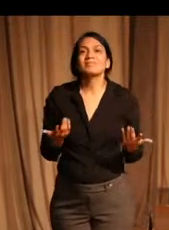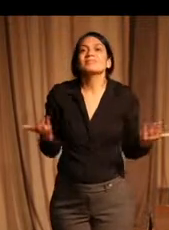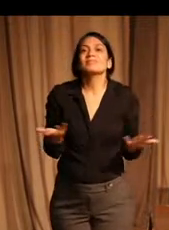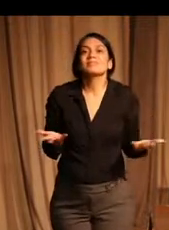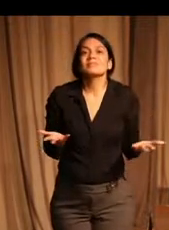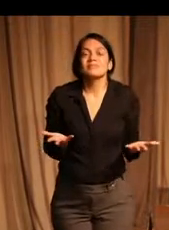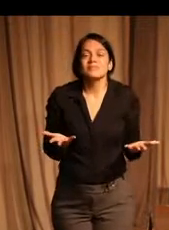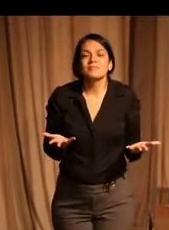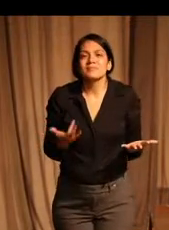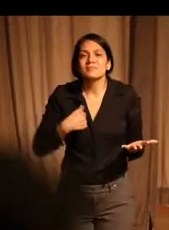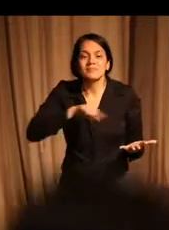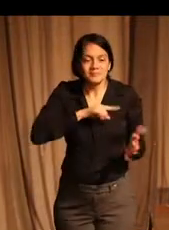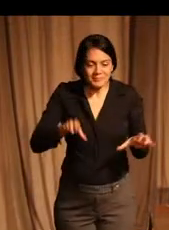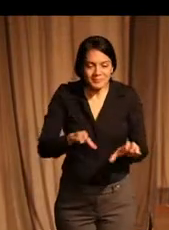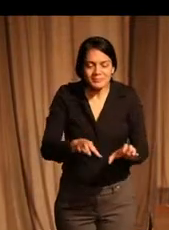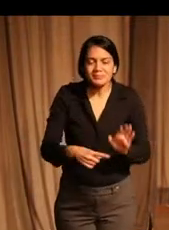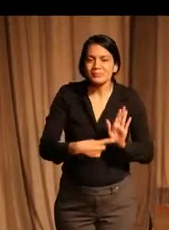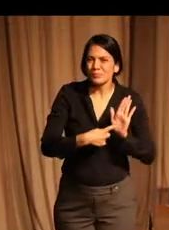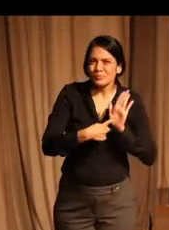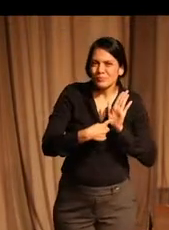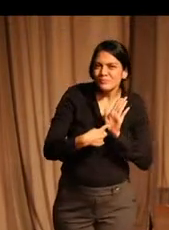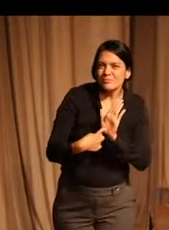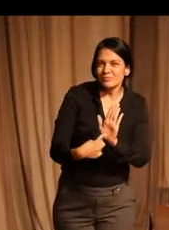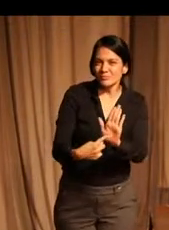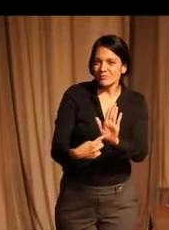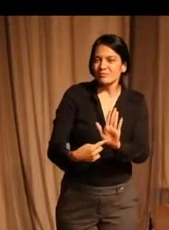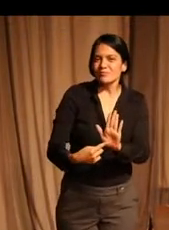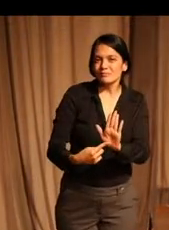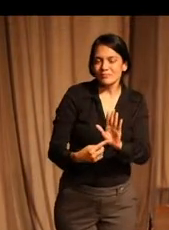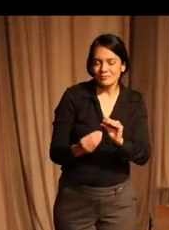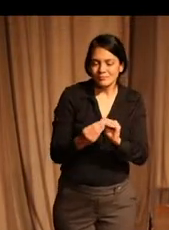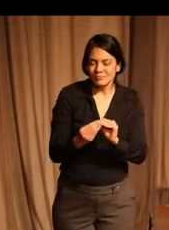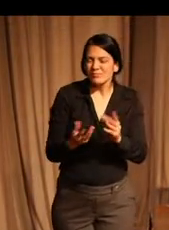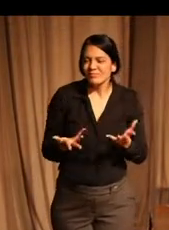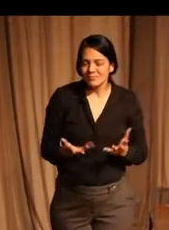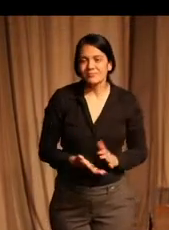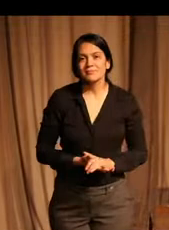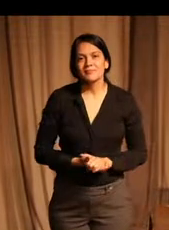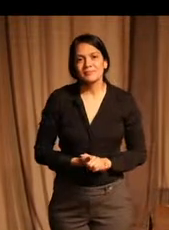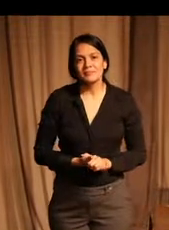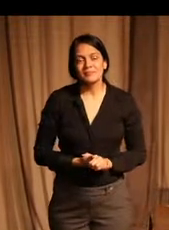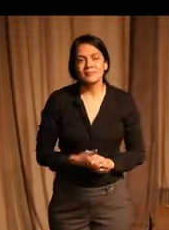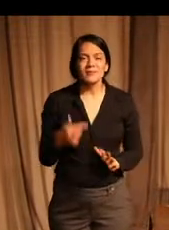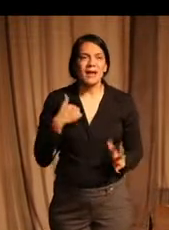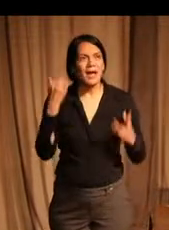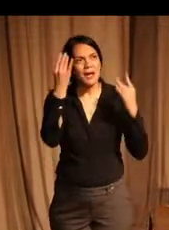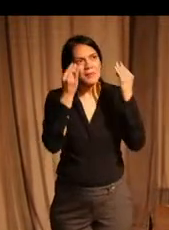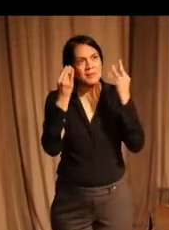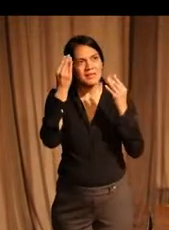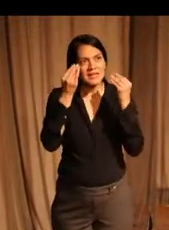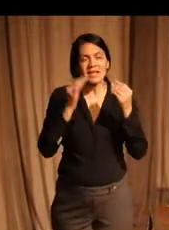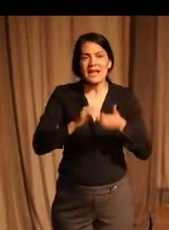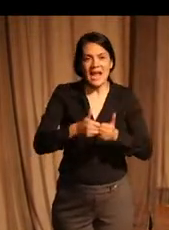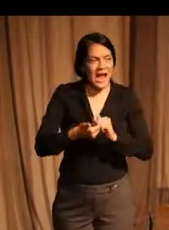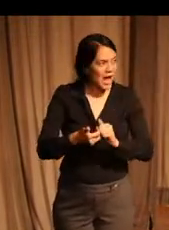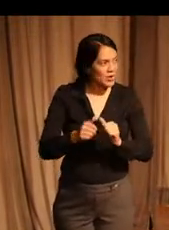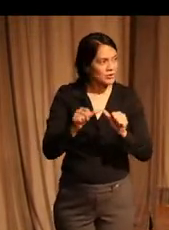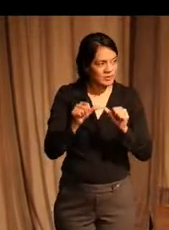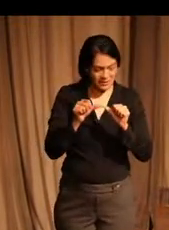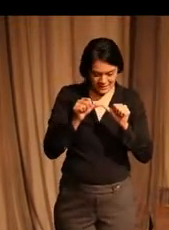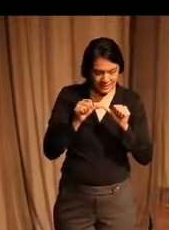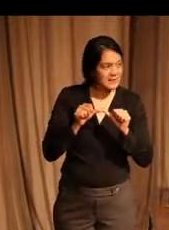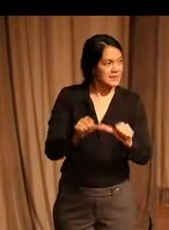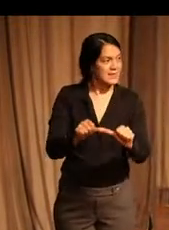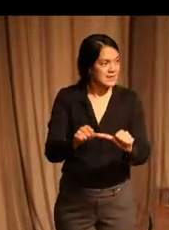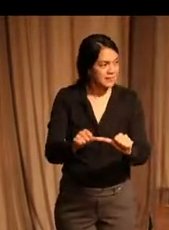I'm thinking the word confront. I'm also thinking navigate. I'm thinking, you know, keep alive Césaire's